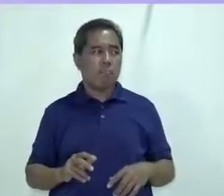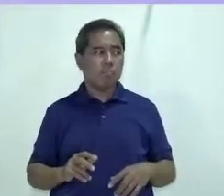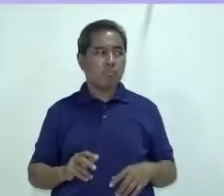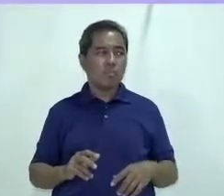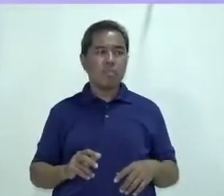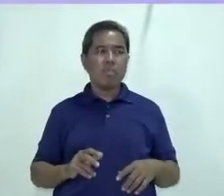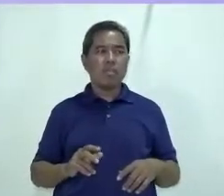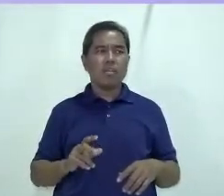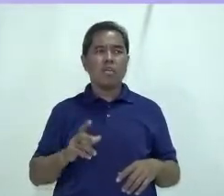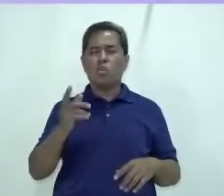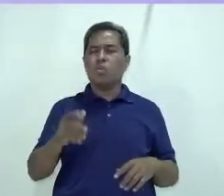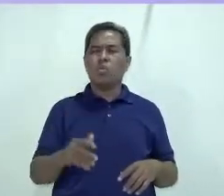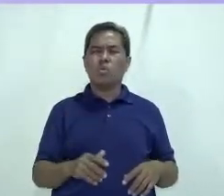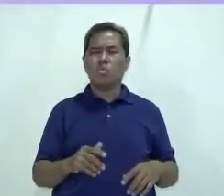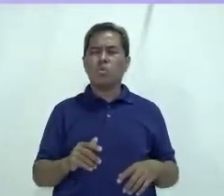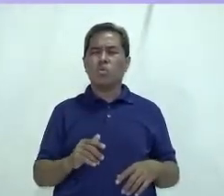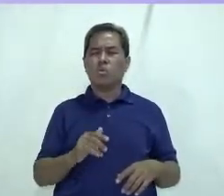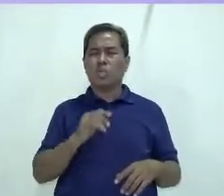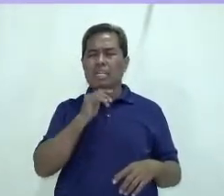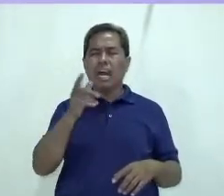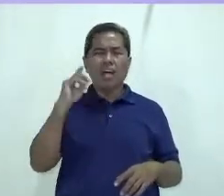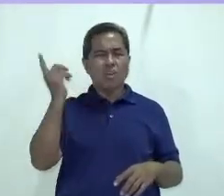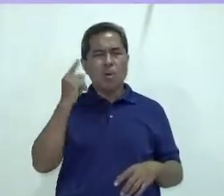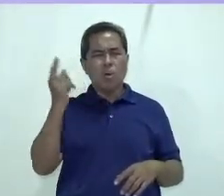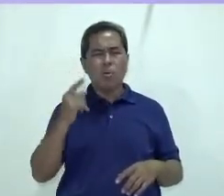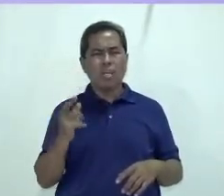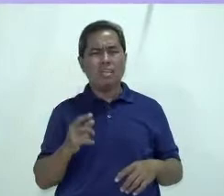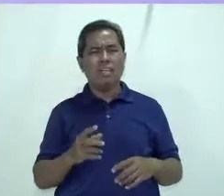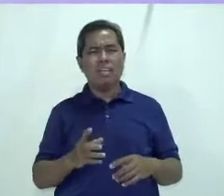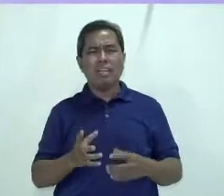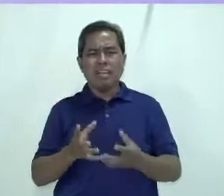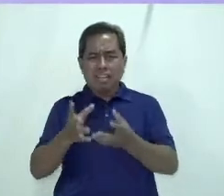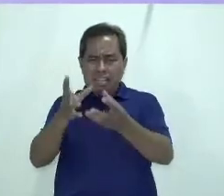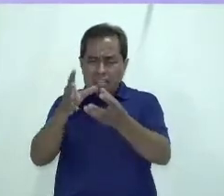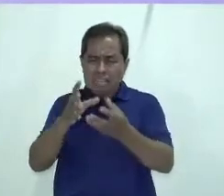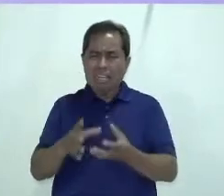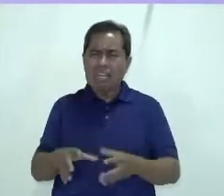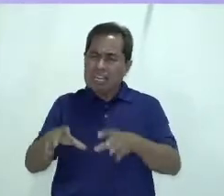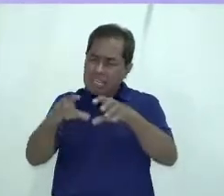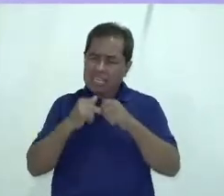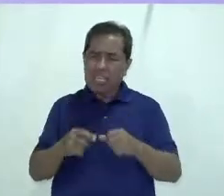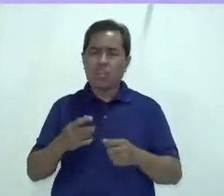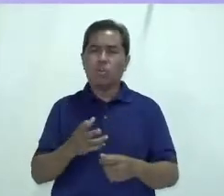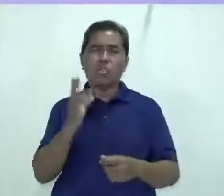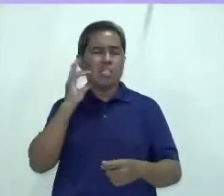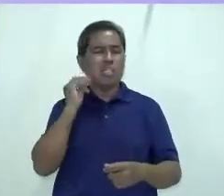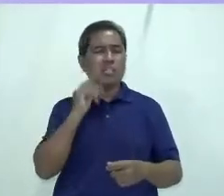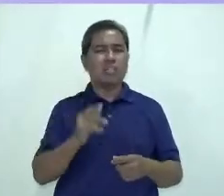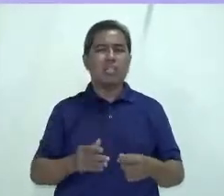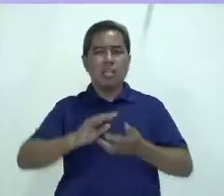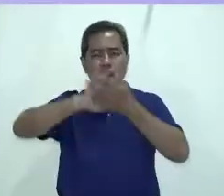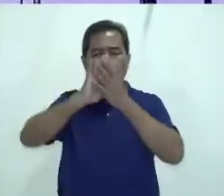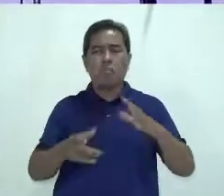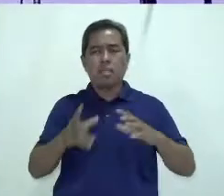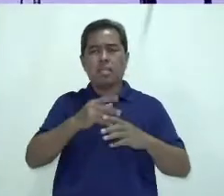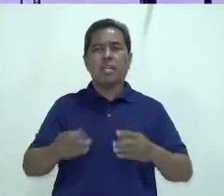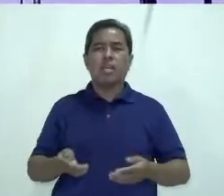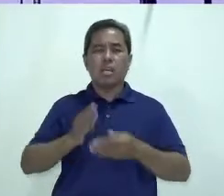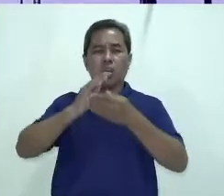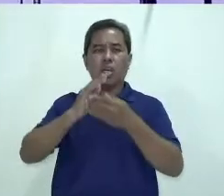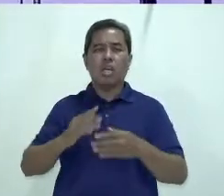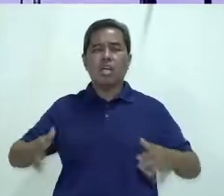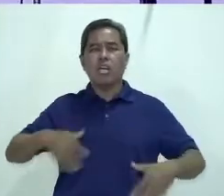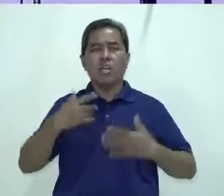circumstantial. You don't only get to experience the peace and the joy that God gives when you come into this physical